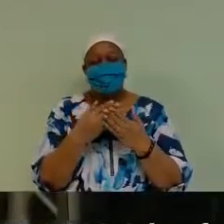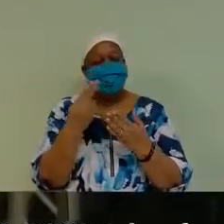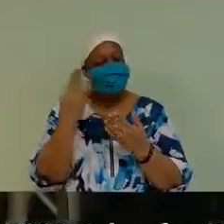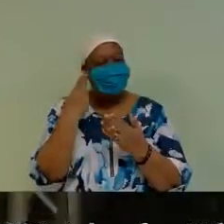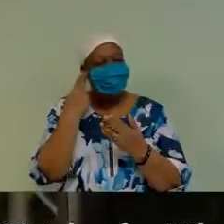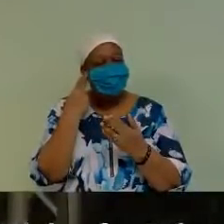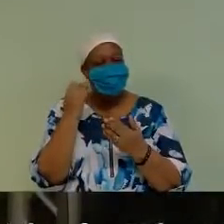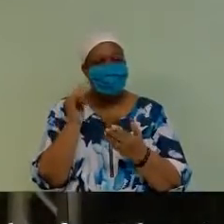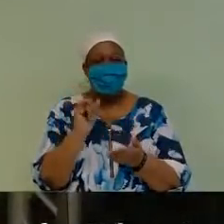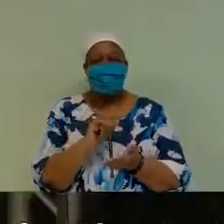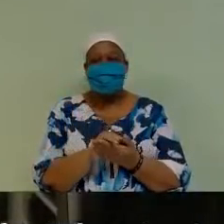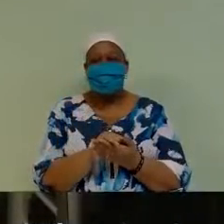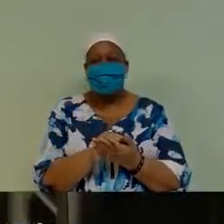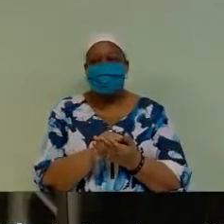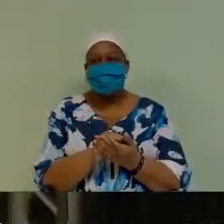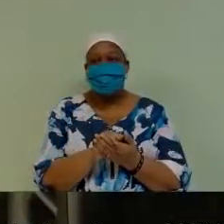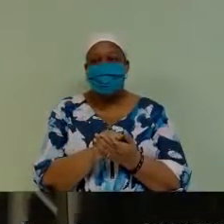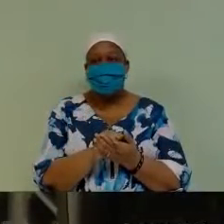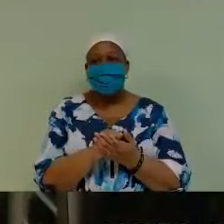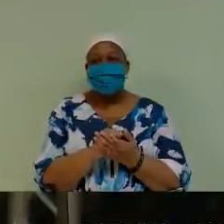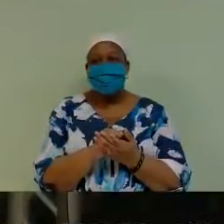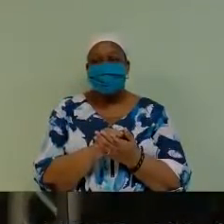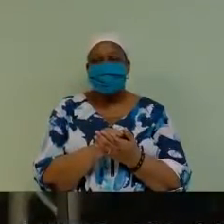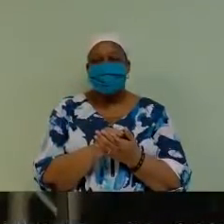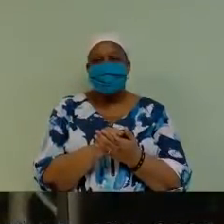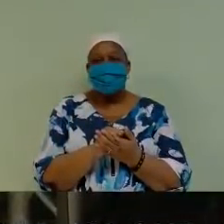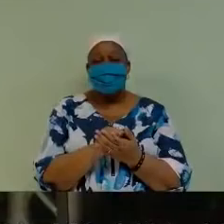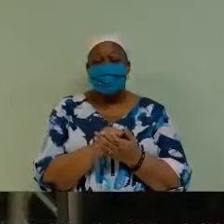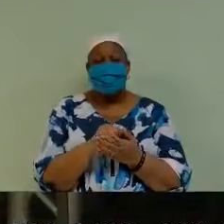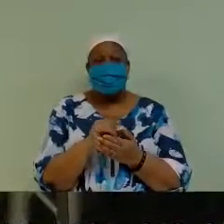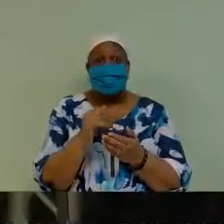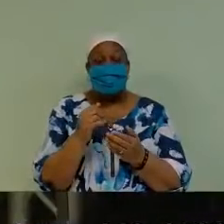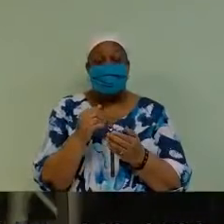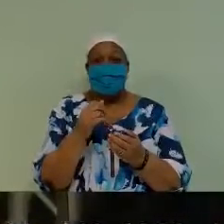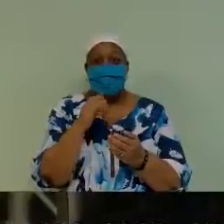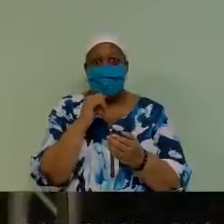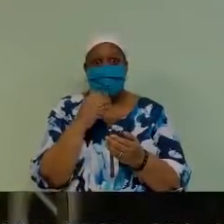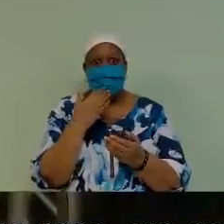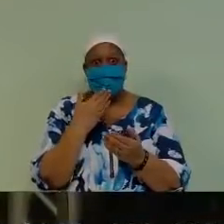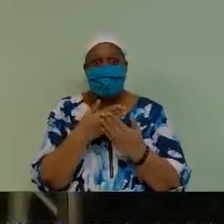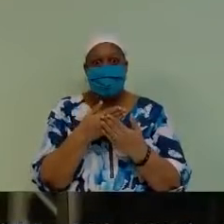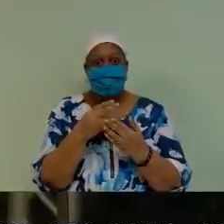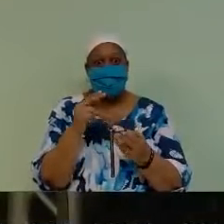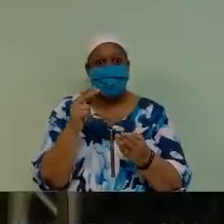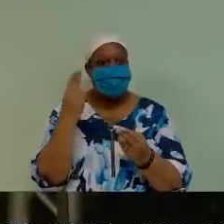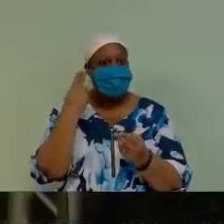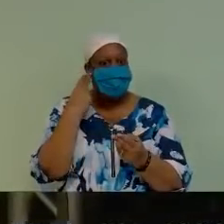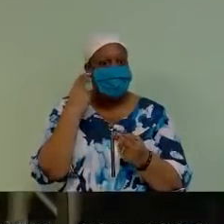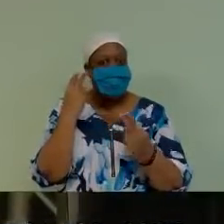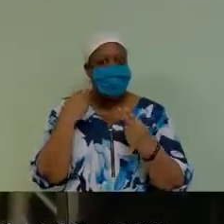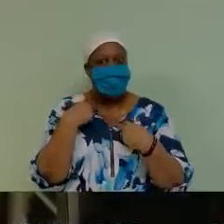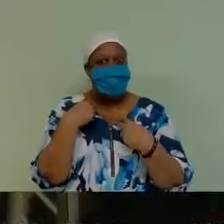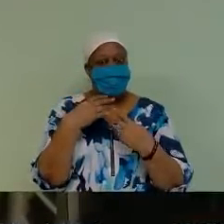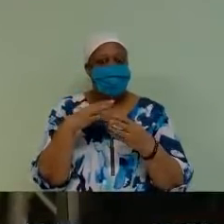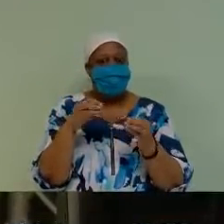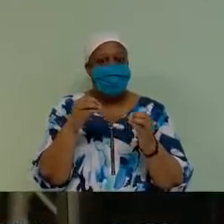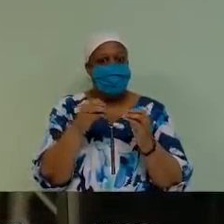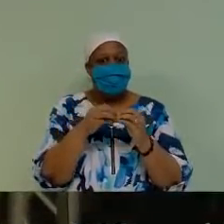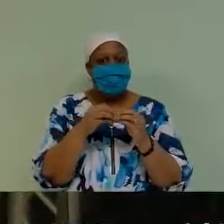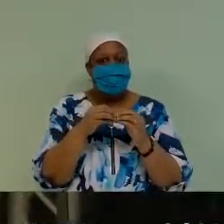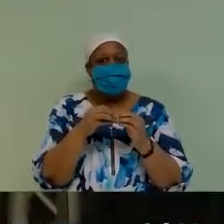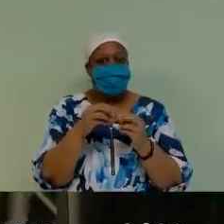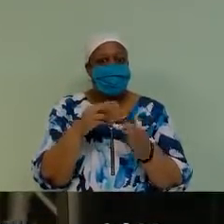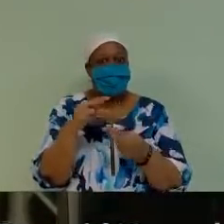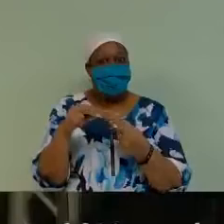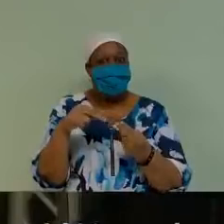an over-average Atlantic hurricane season, especially given what we're dealing